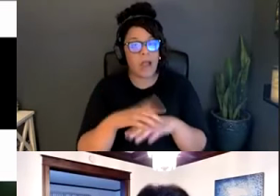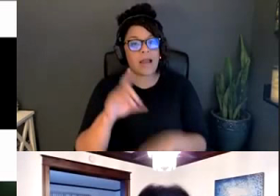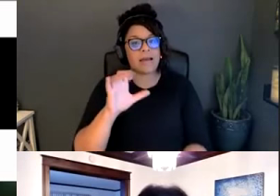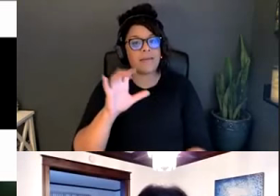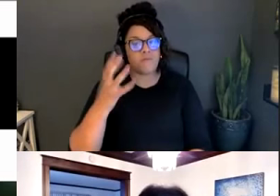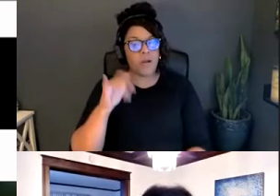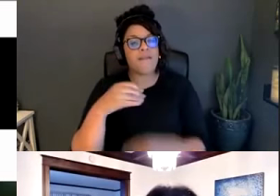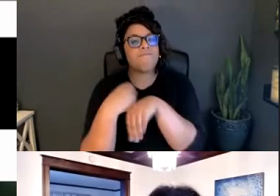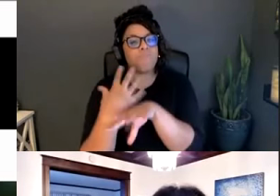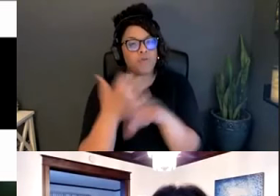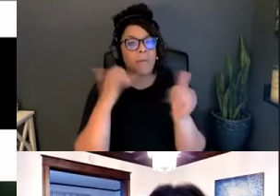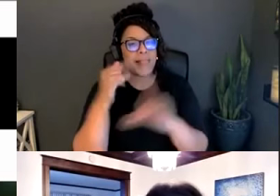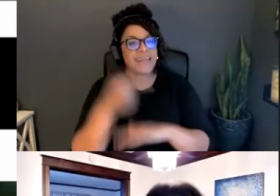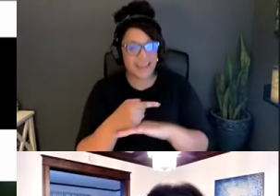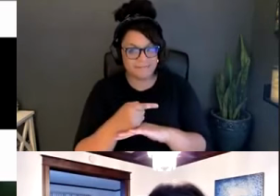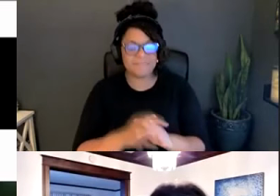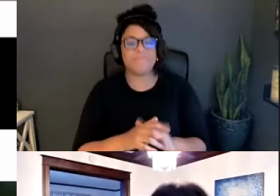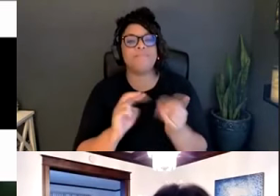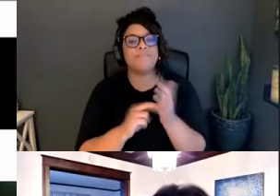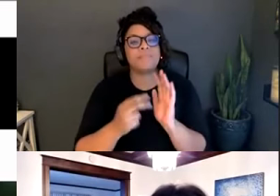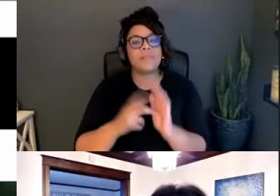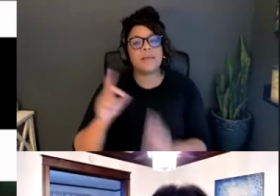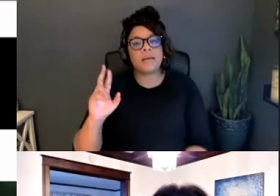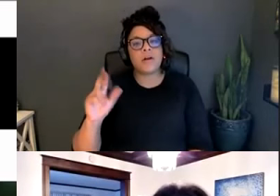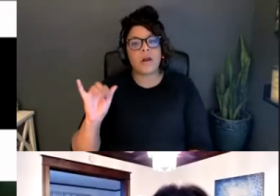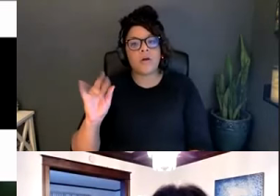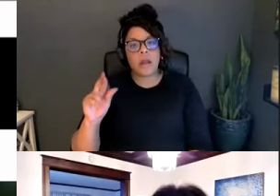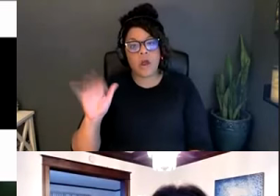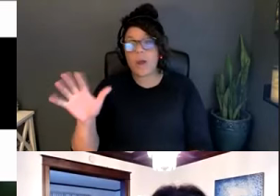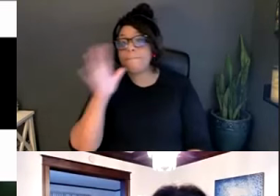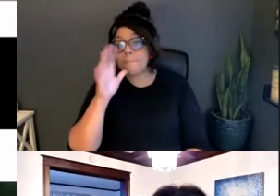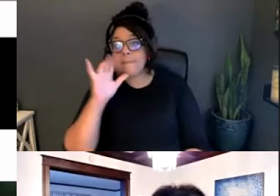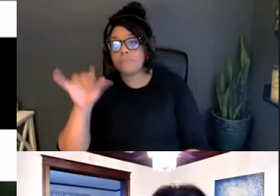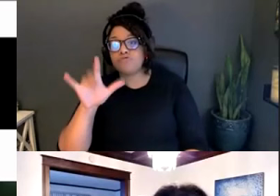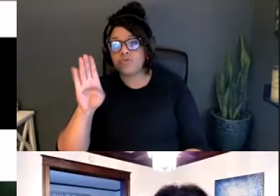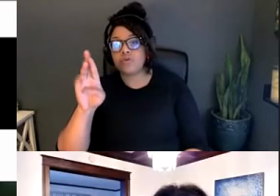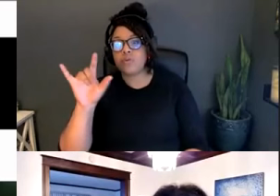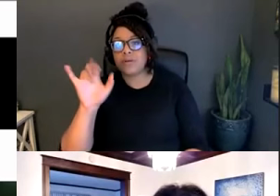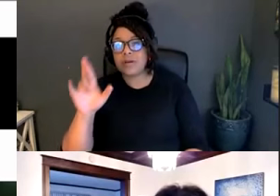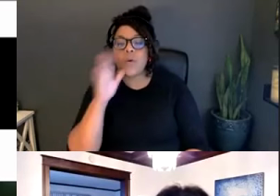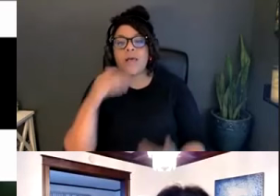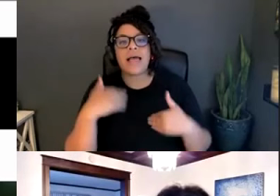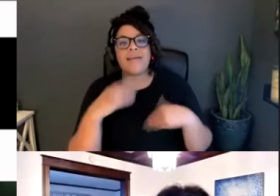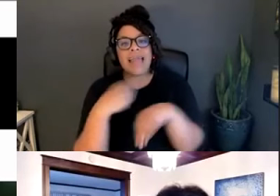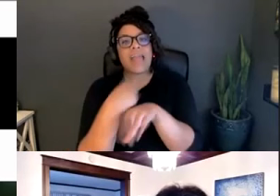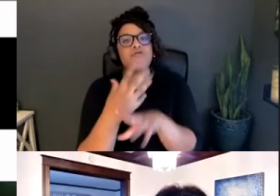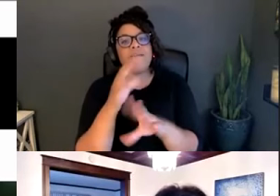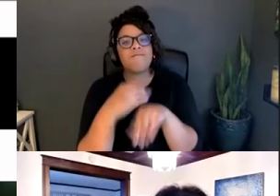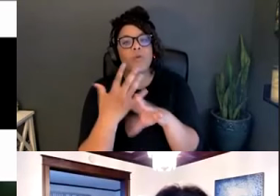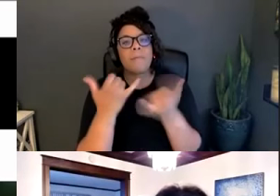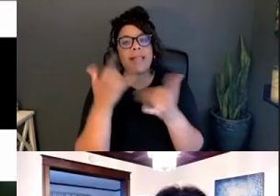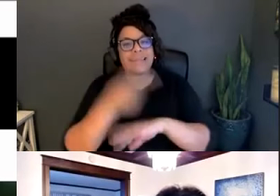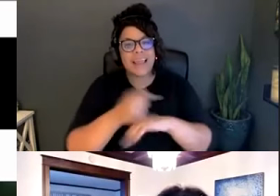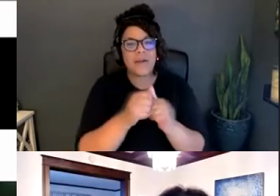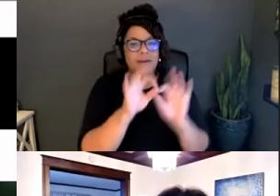virtual play day. So Dr. Ariana Brazier, her mom, Julie Brazier, will host an interactive virtual play day with families and